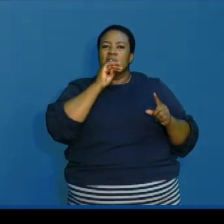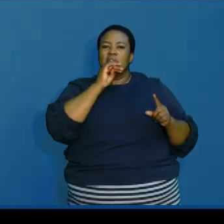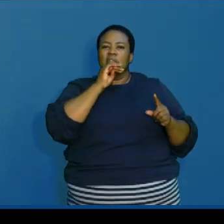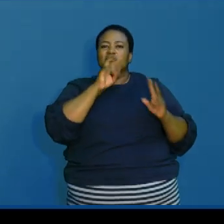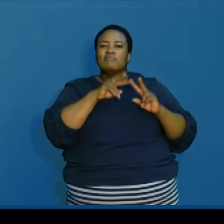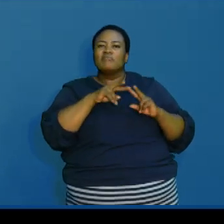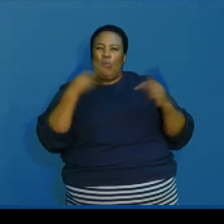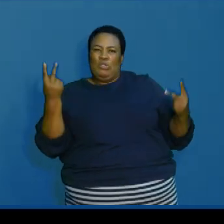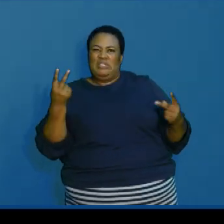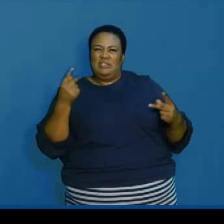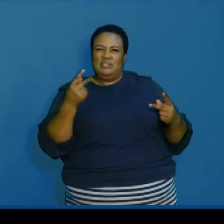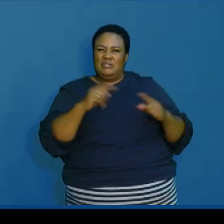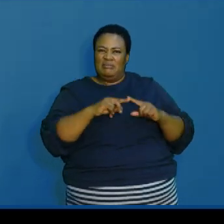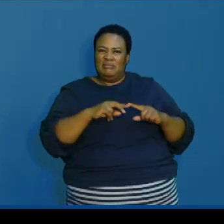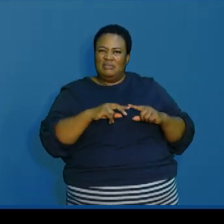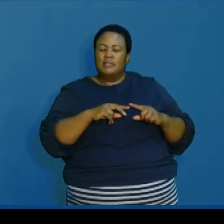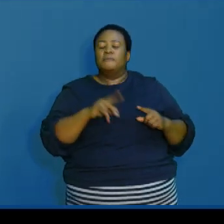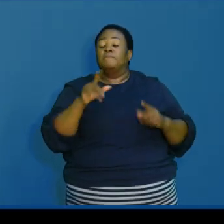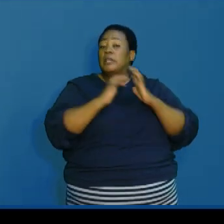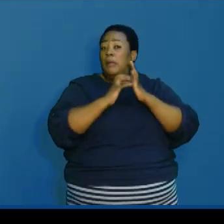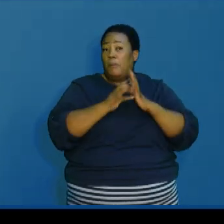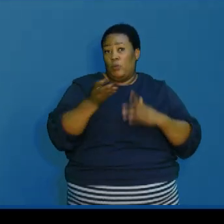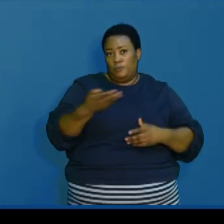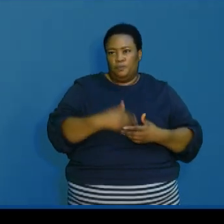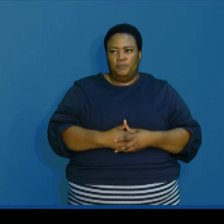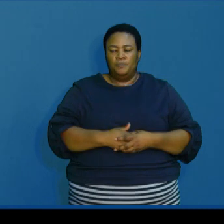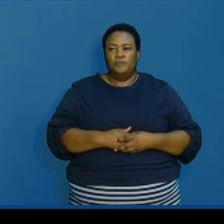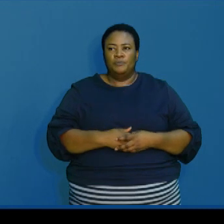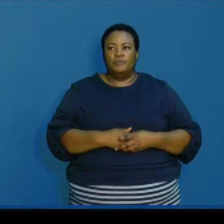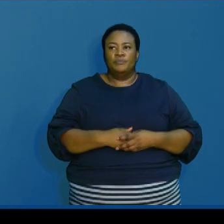applies. So here's an example.